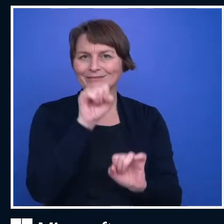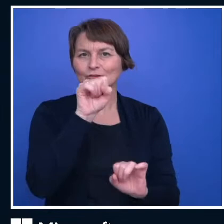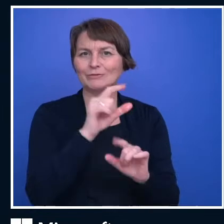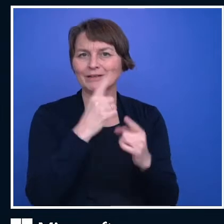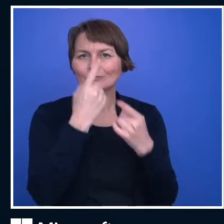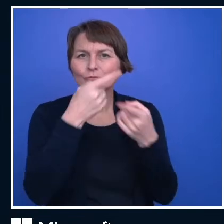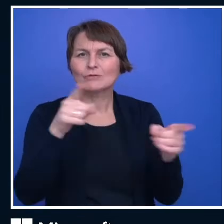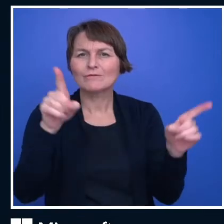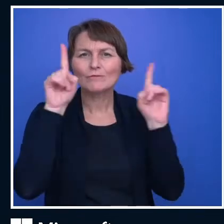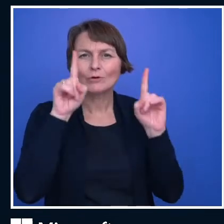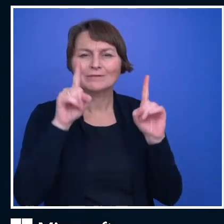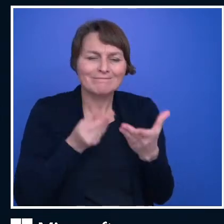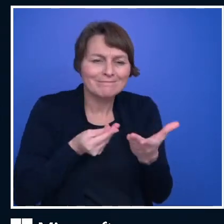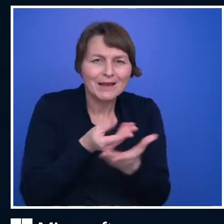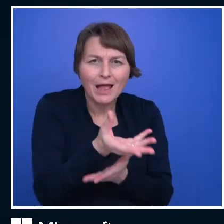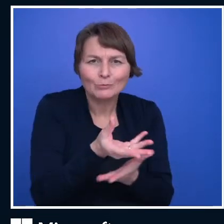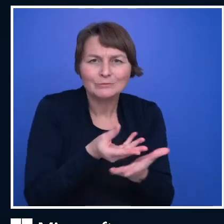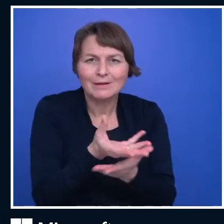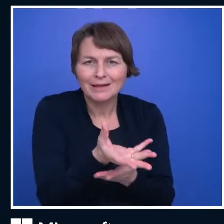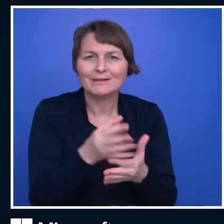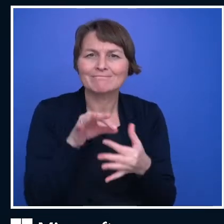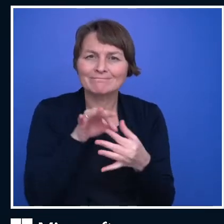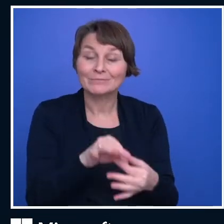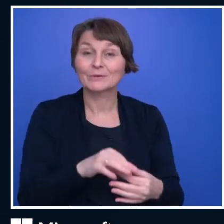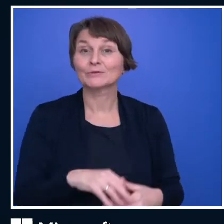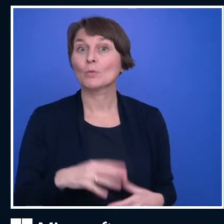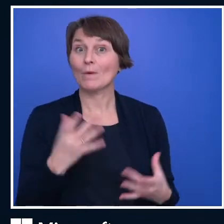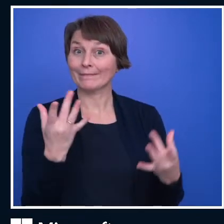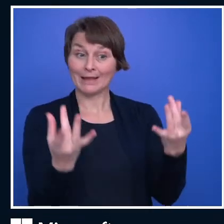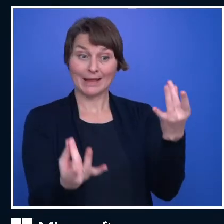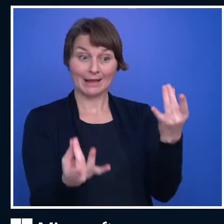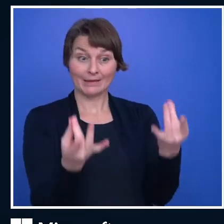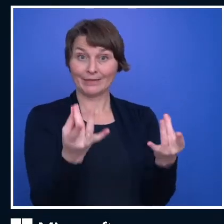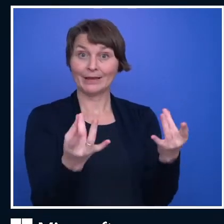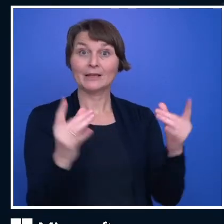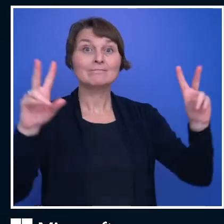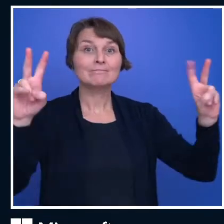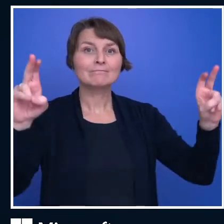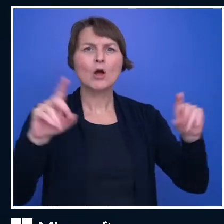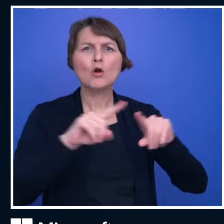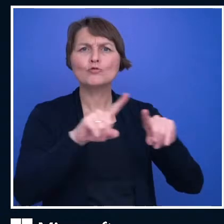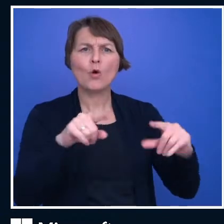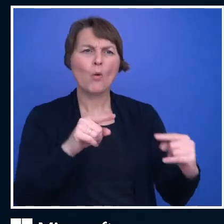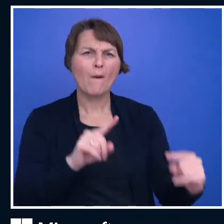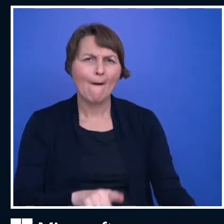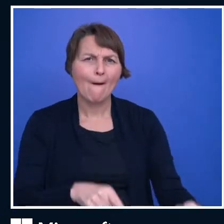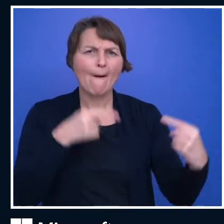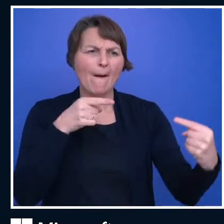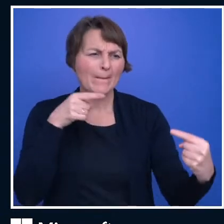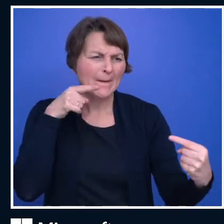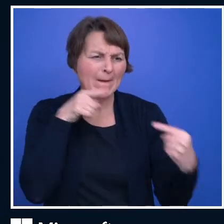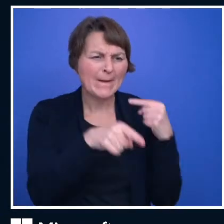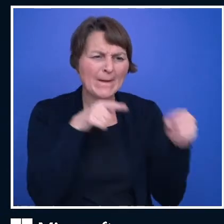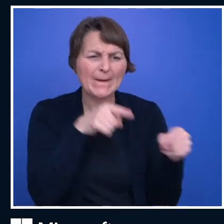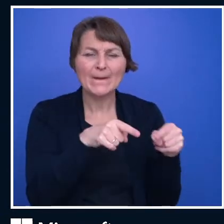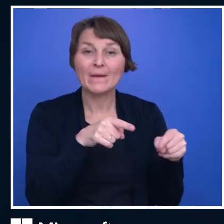one medical ethic is do no harm. And how can we apply that to